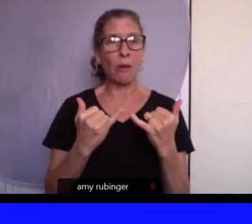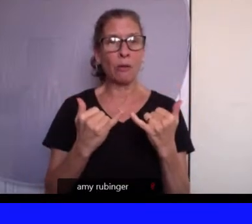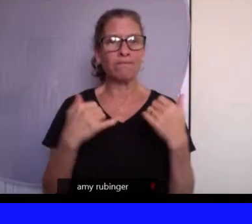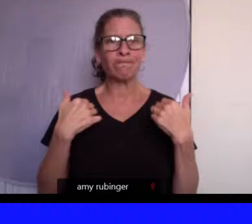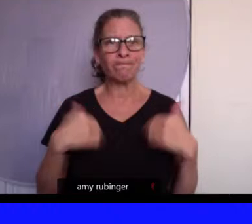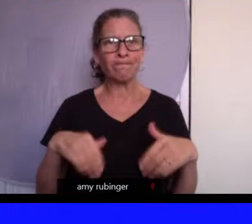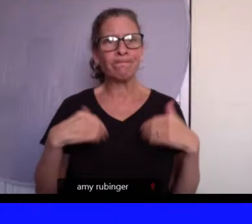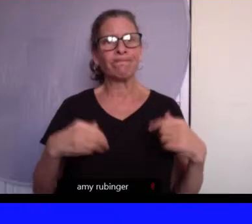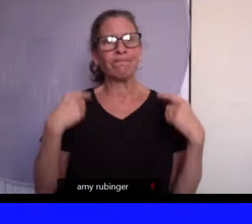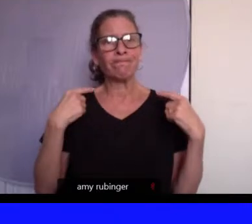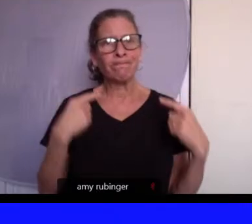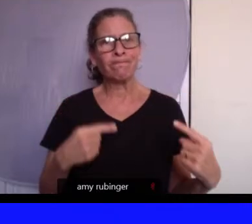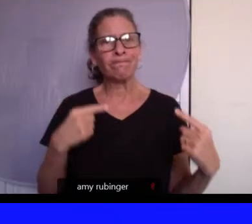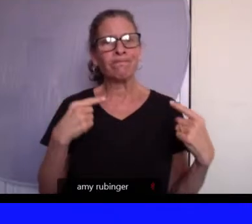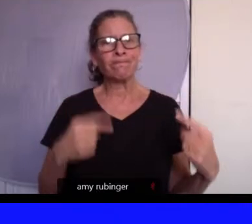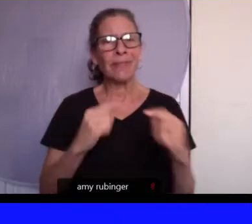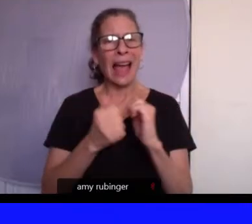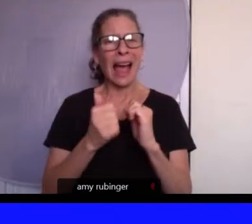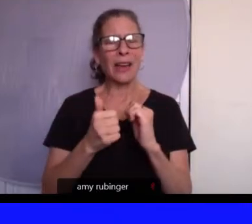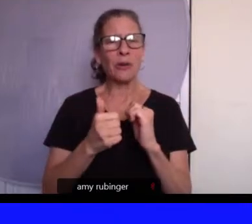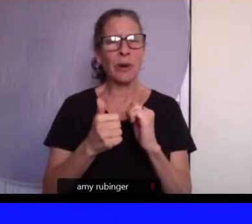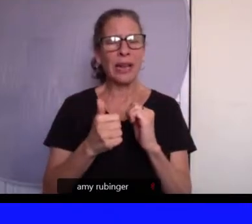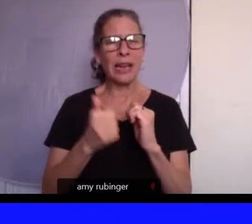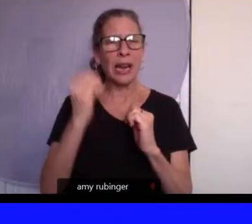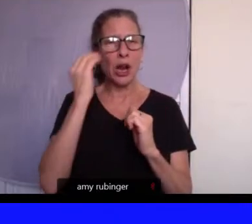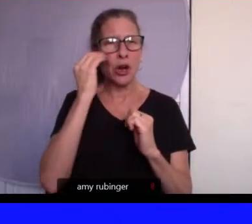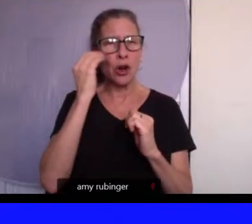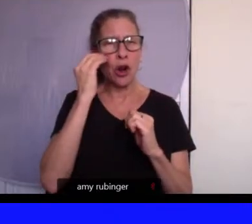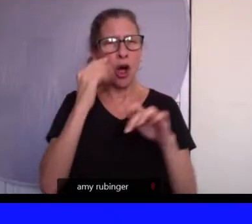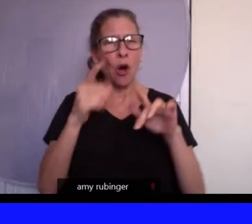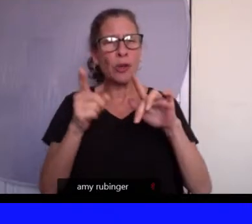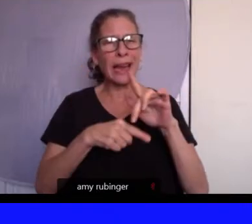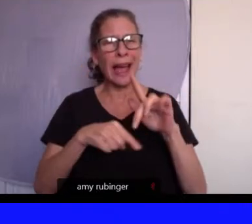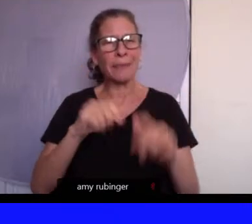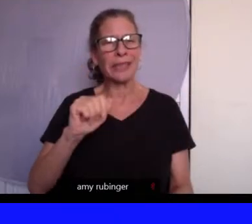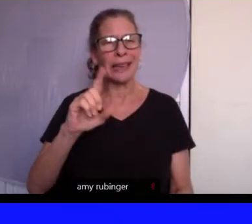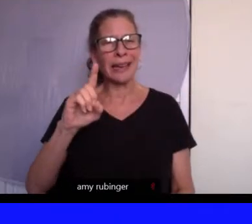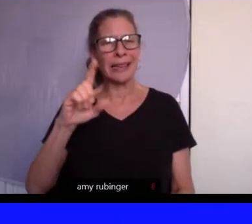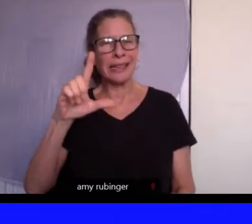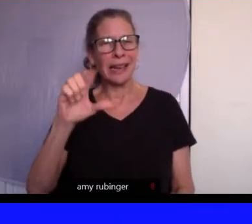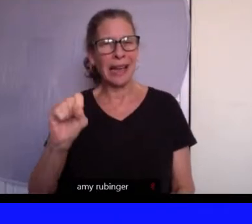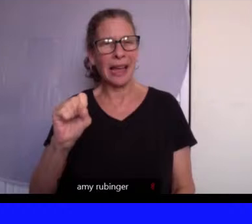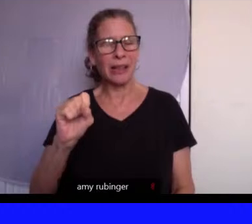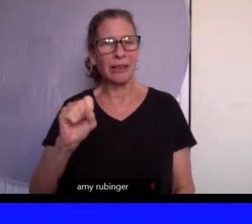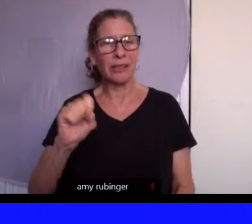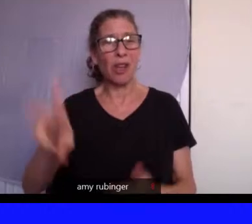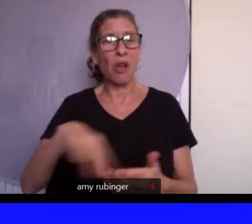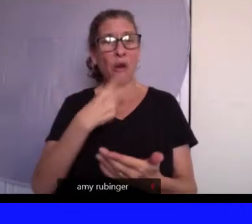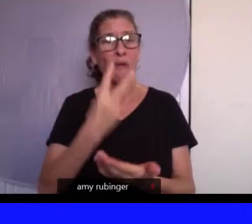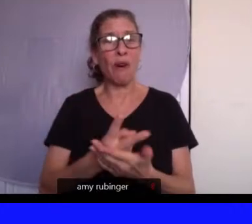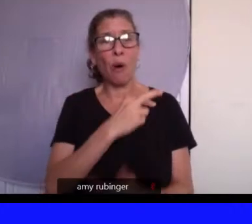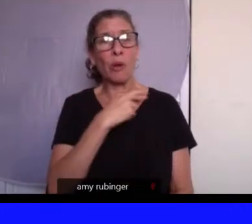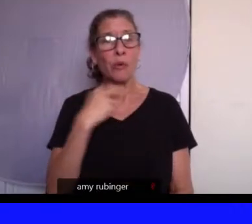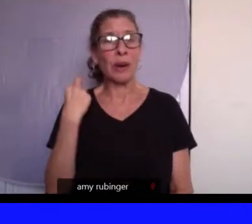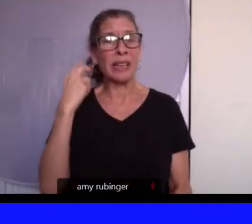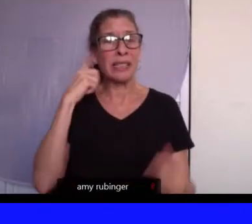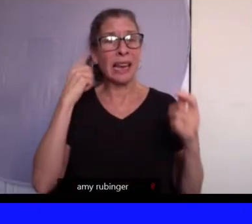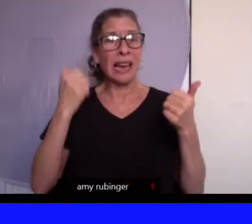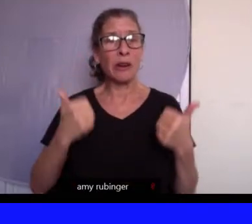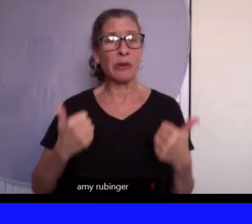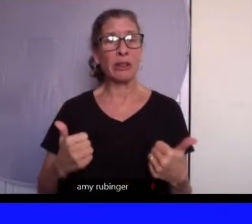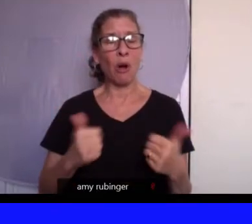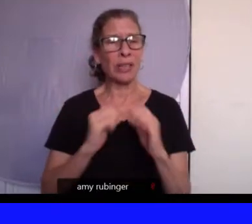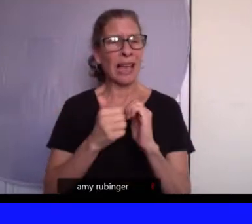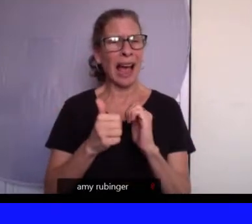CMS recommends based on expert opinion, and CMS actually does pay for it. We've spent a lot of time building